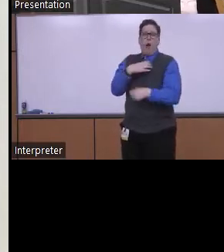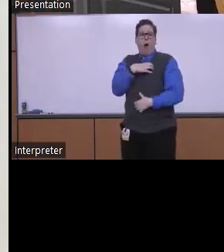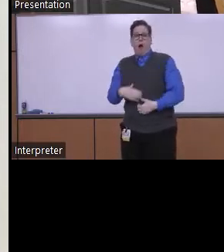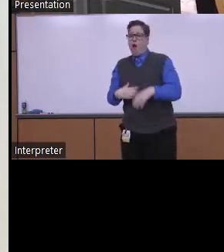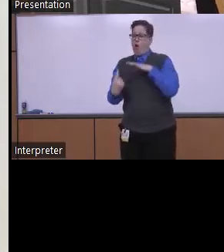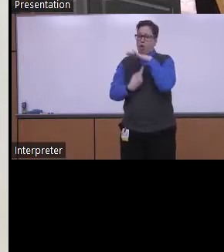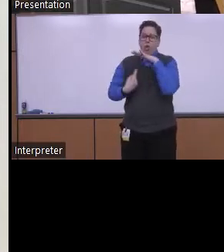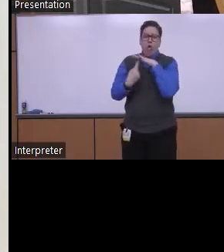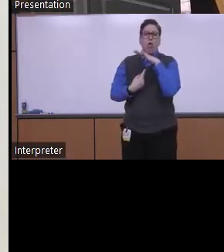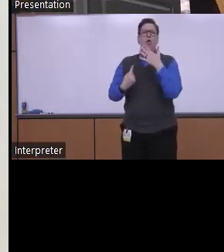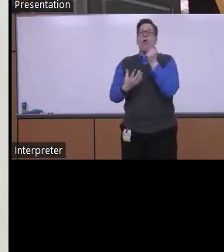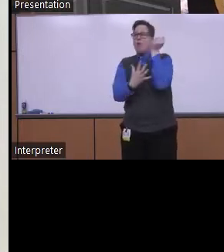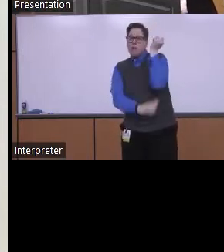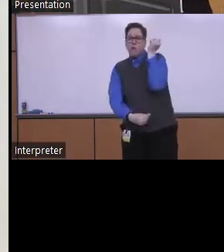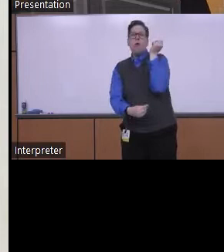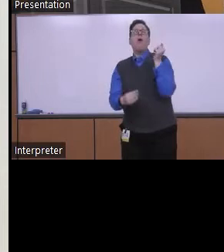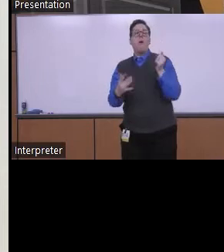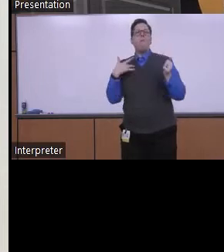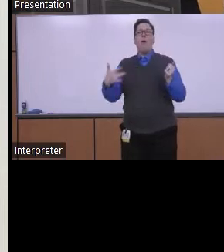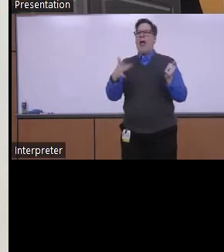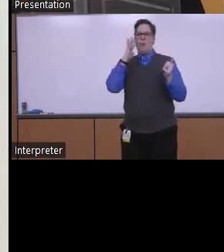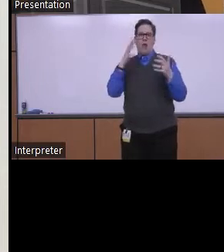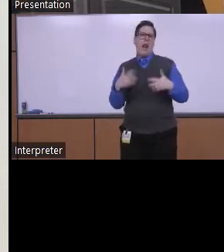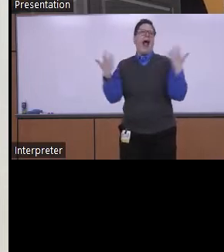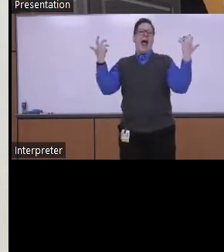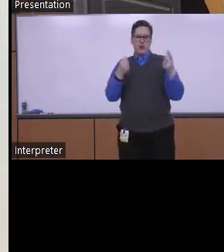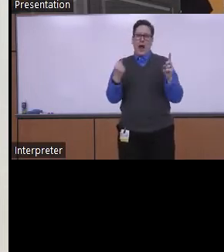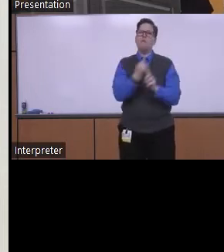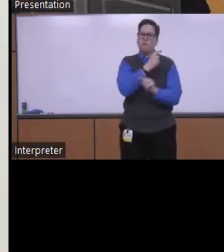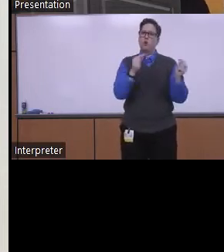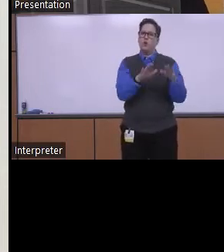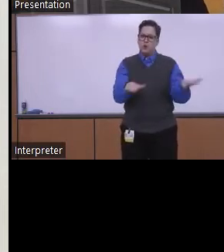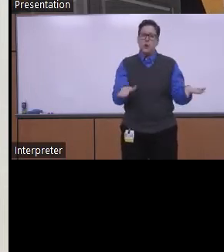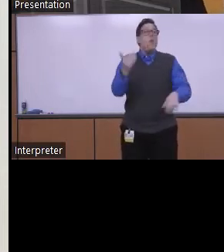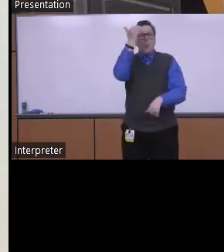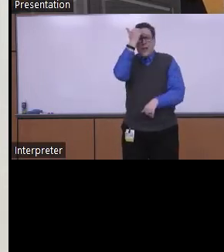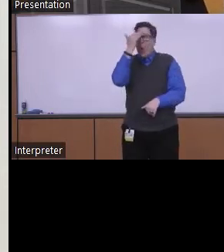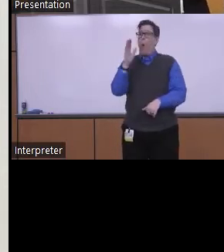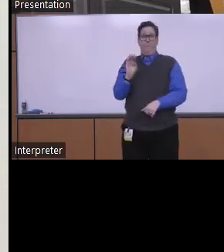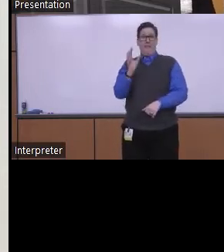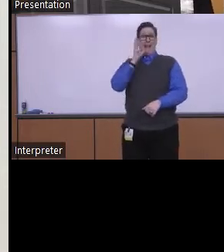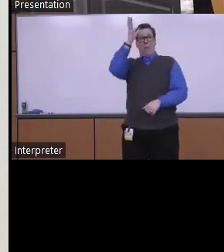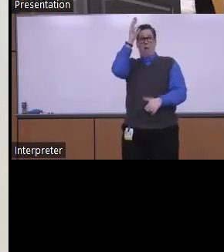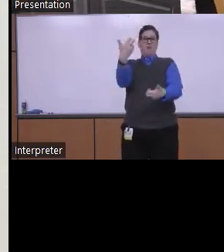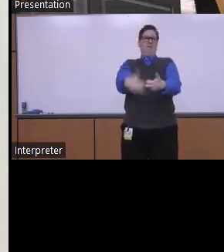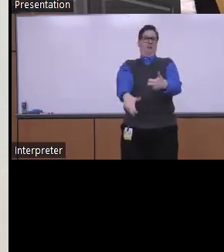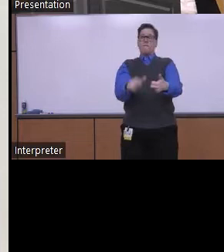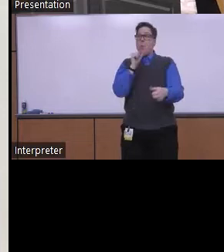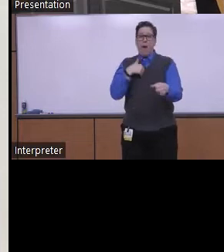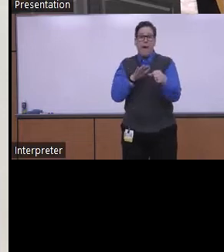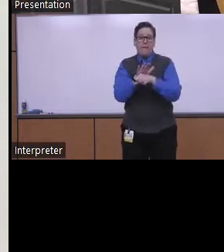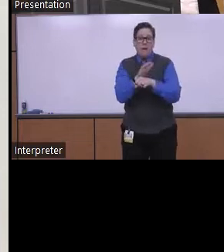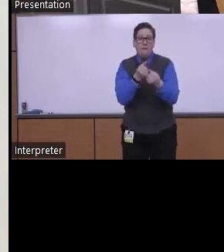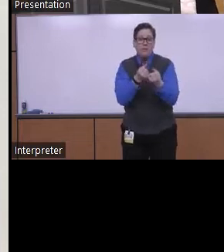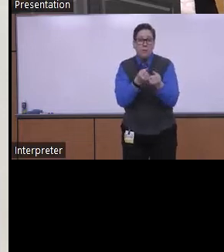social isolation, and so on, are more likely to lash out and hurt their children. And we know this. Parenting is hard, and without sufficient support